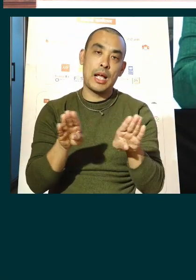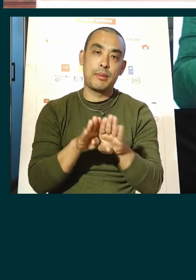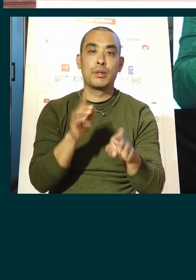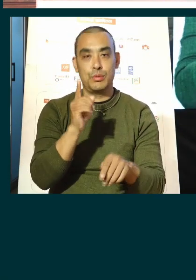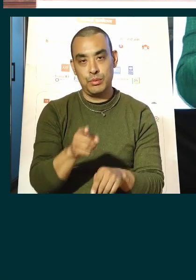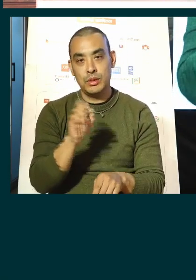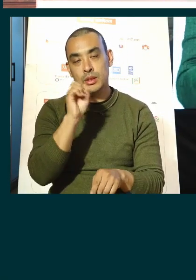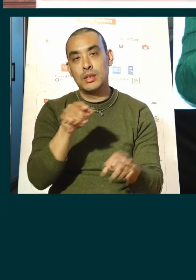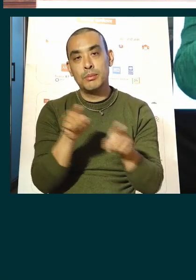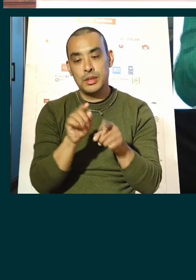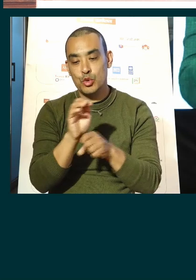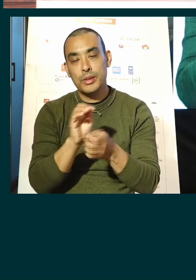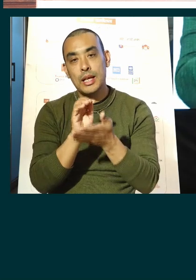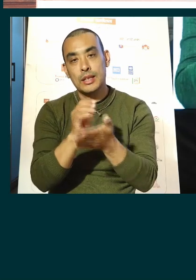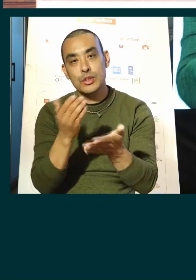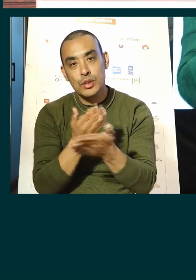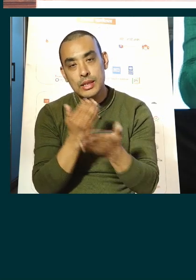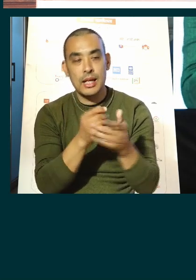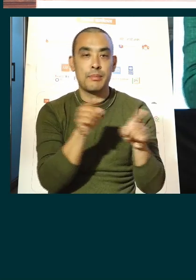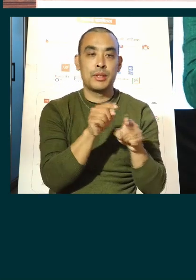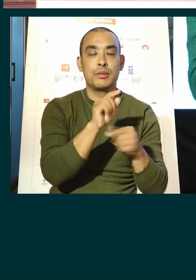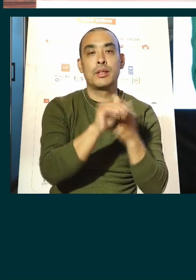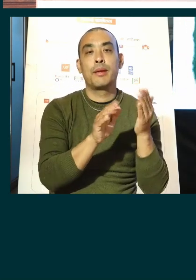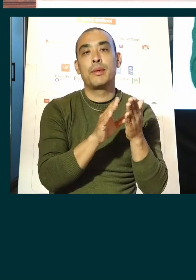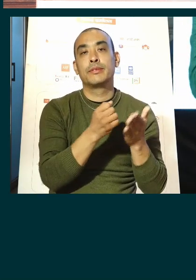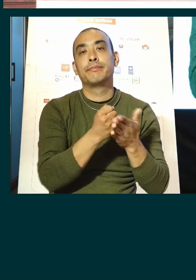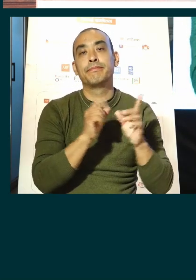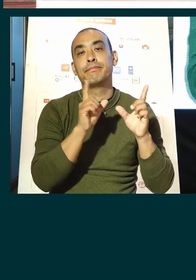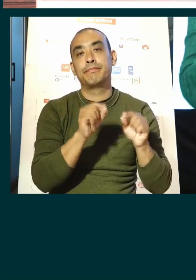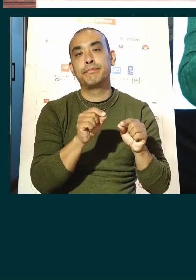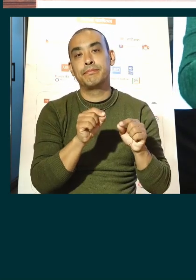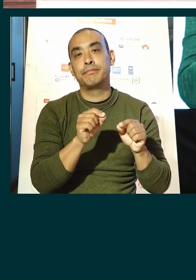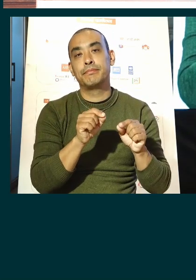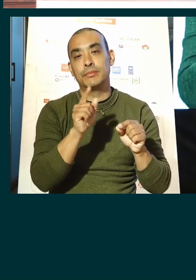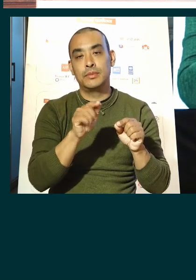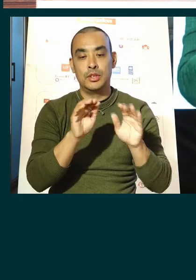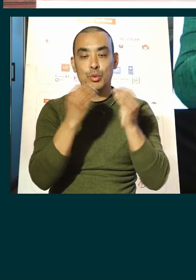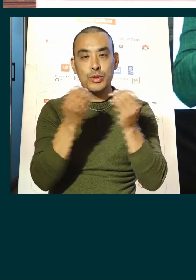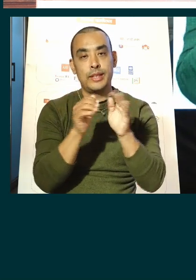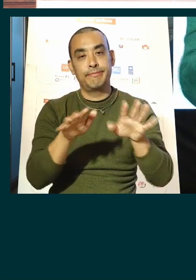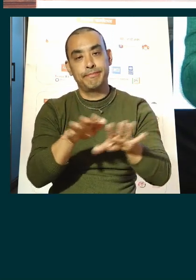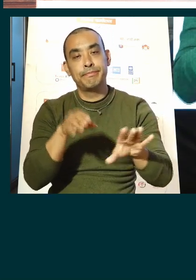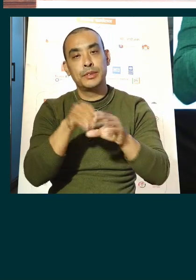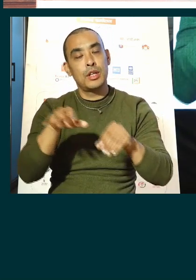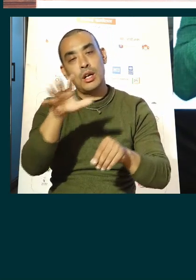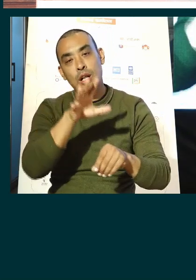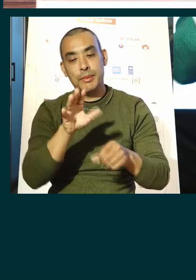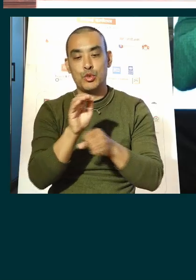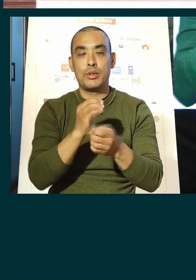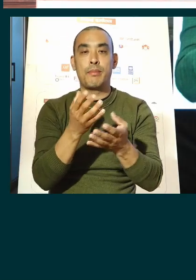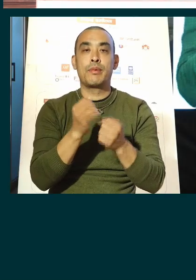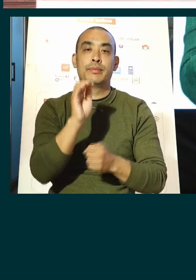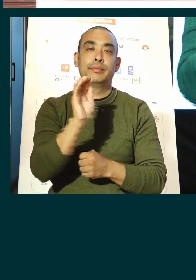not limit the service provider up to the facility level. We should bring them up to the community level to ensure that they offer services